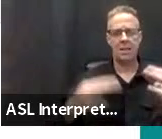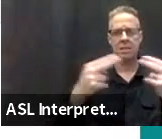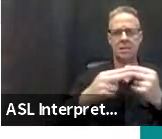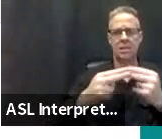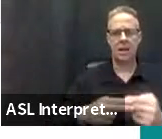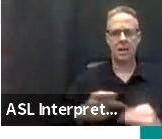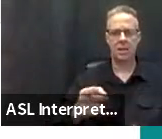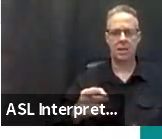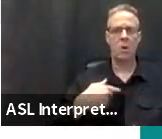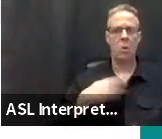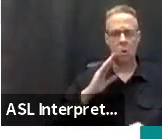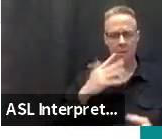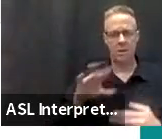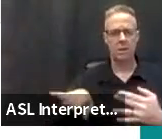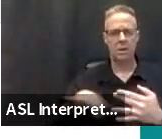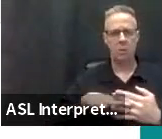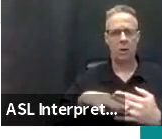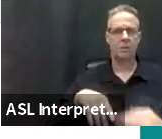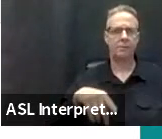Yep. And then we'll take a break. Thanks.